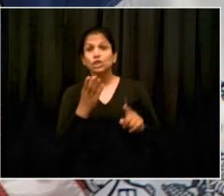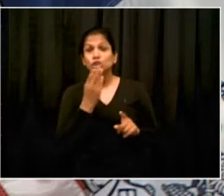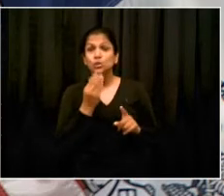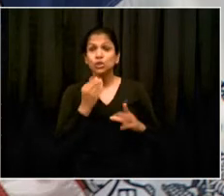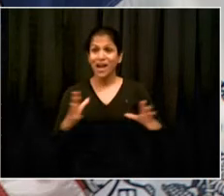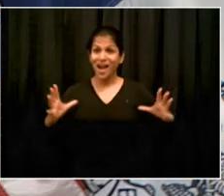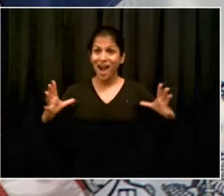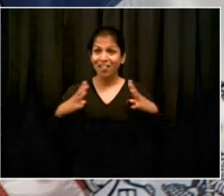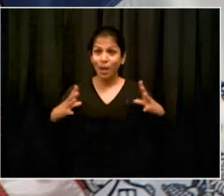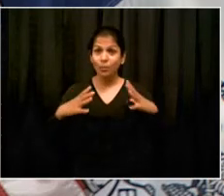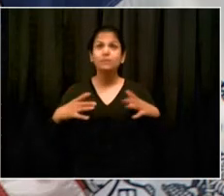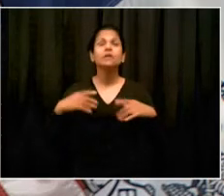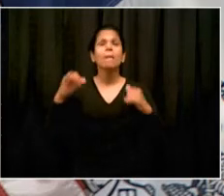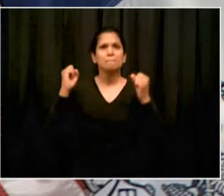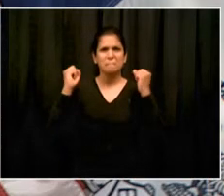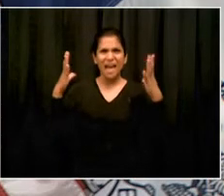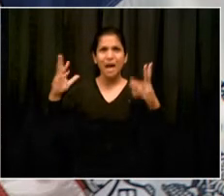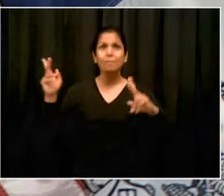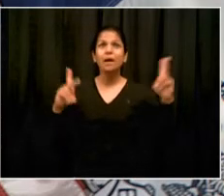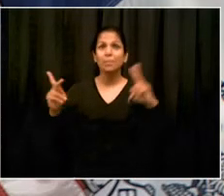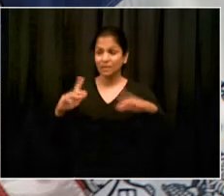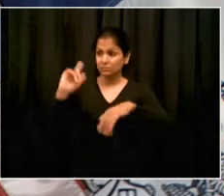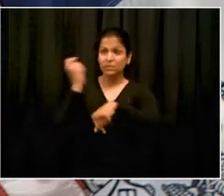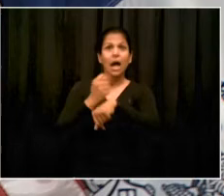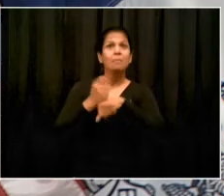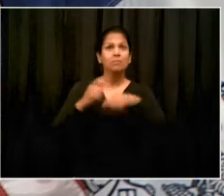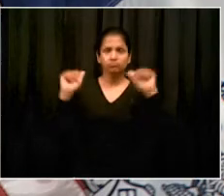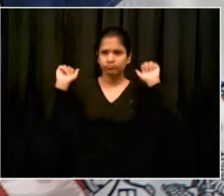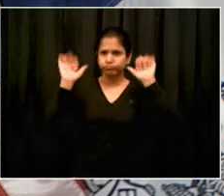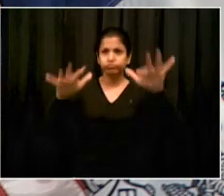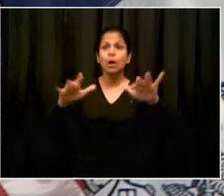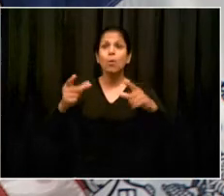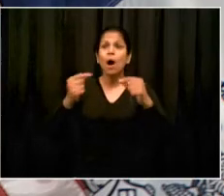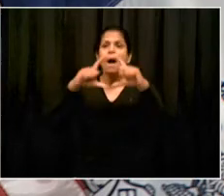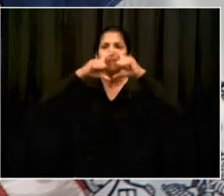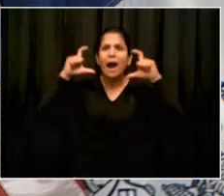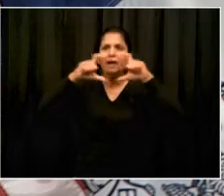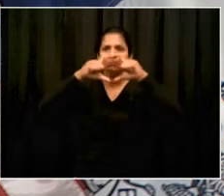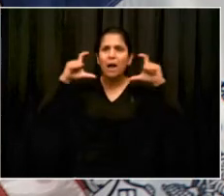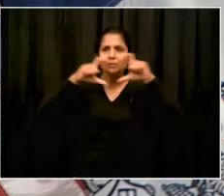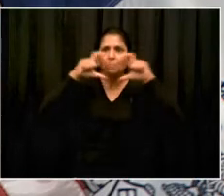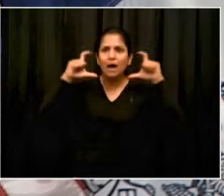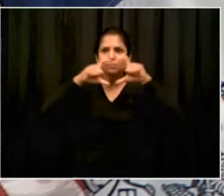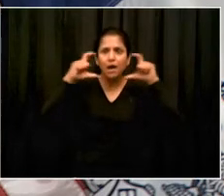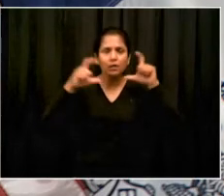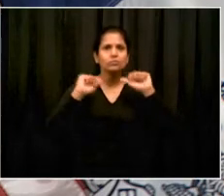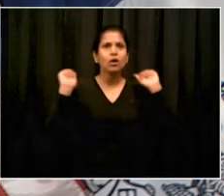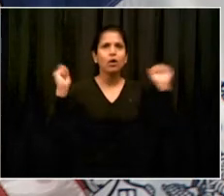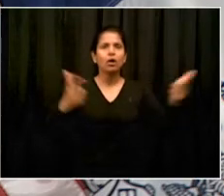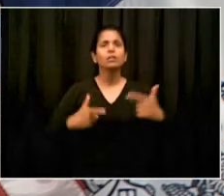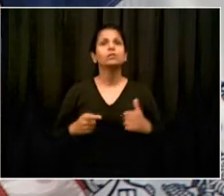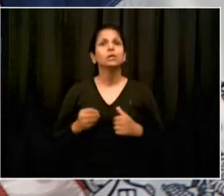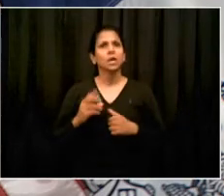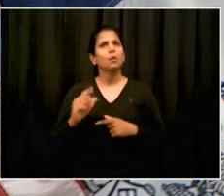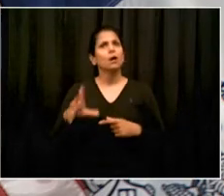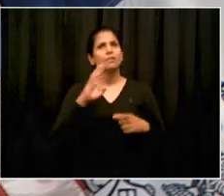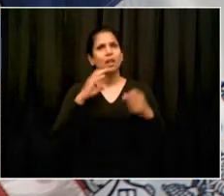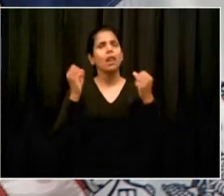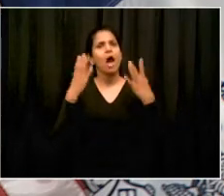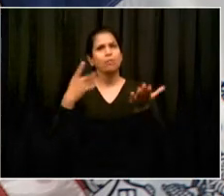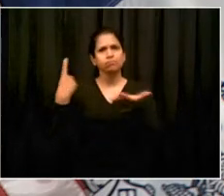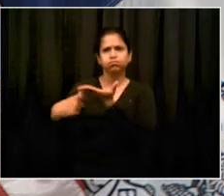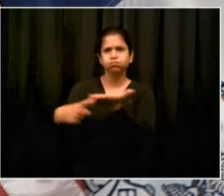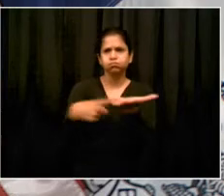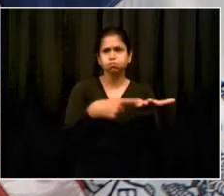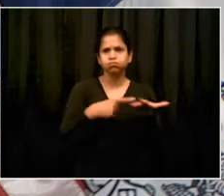In terms of the schools, there's been a lot of dialogue, as Dr. Choksi mentioned, back and forth to help make sure the rules made sense